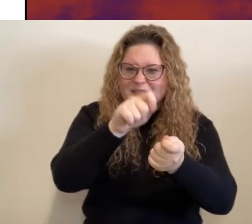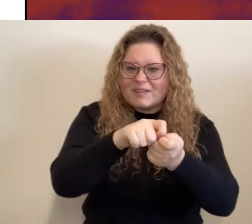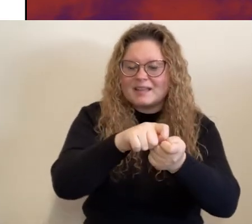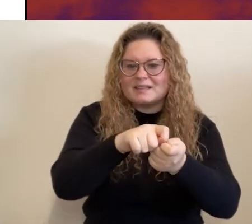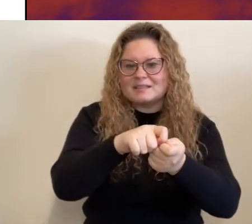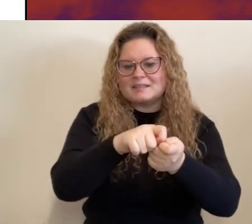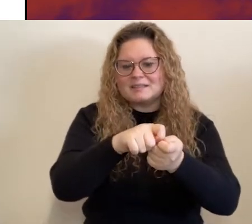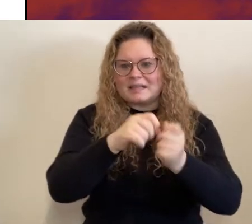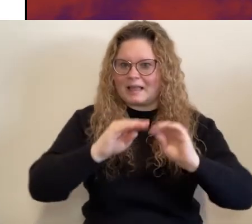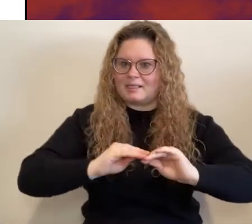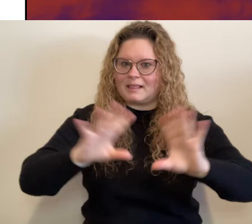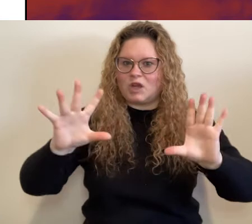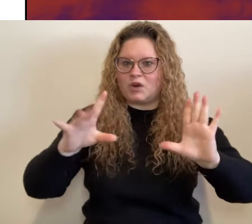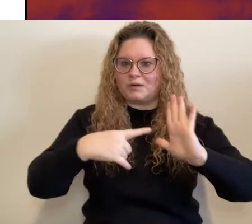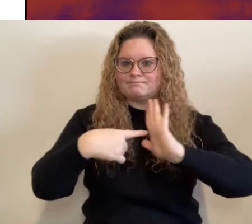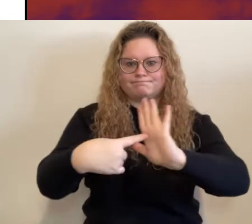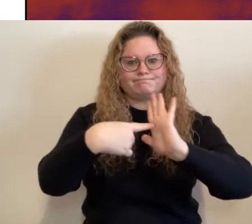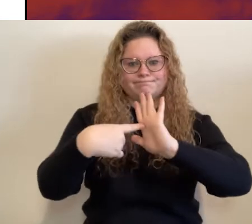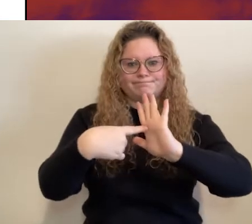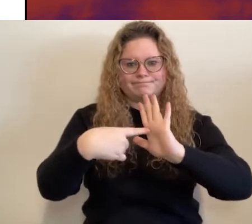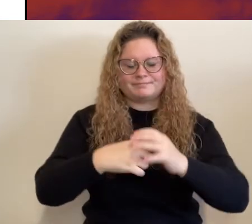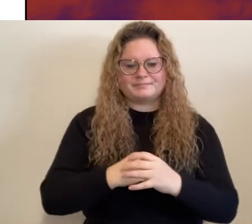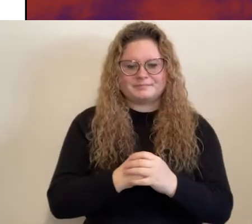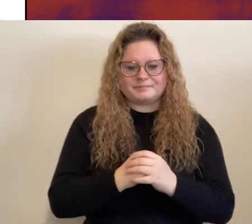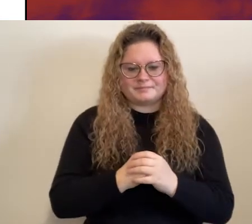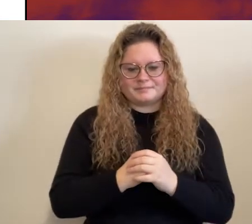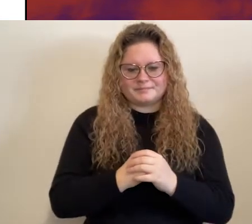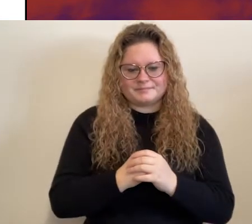very clear purpose. So,